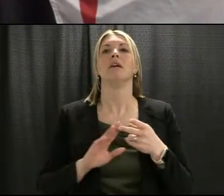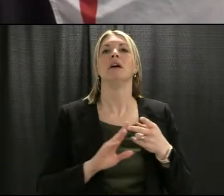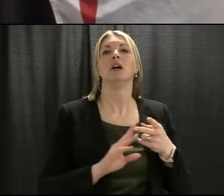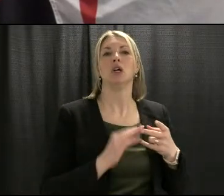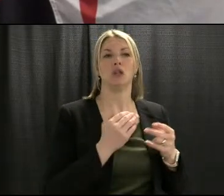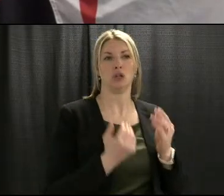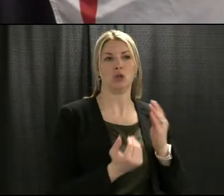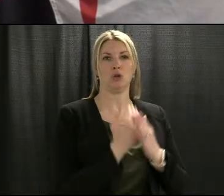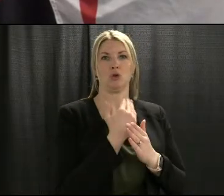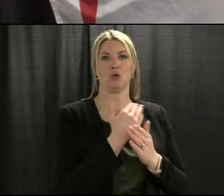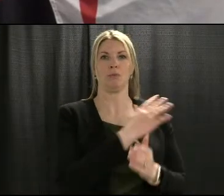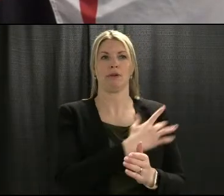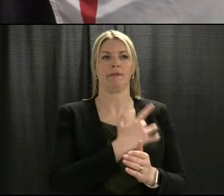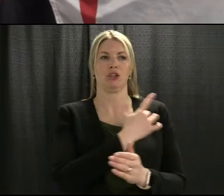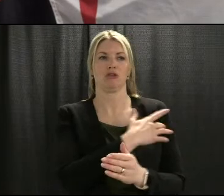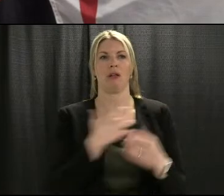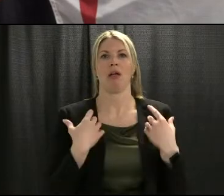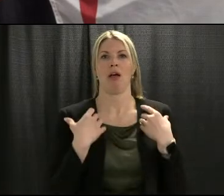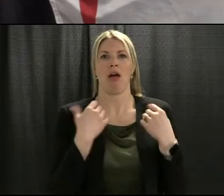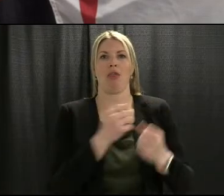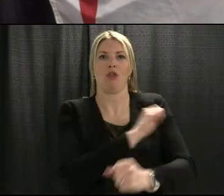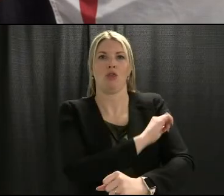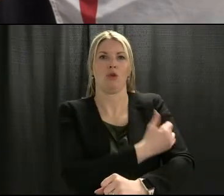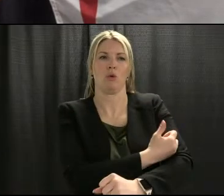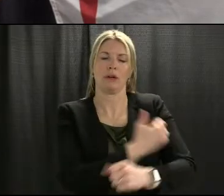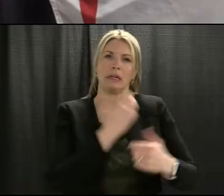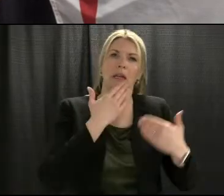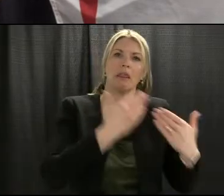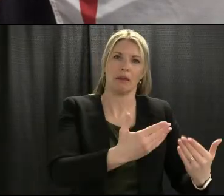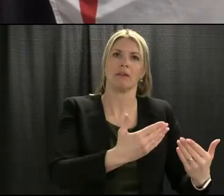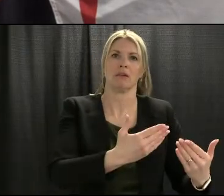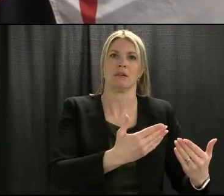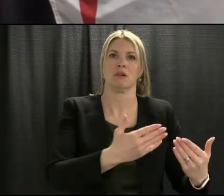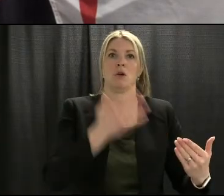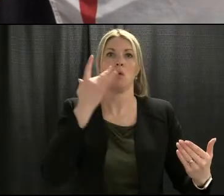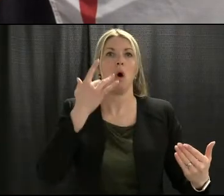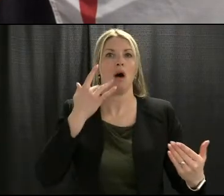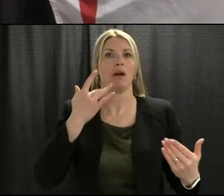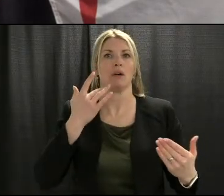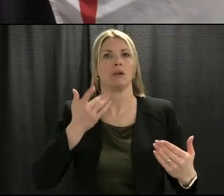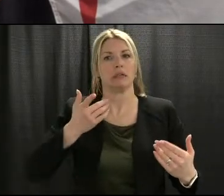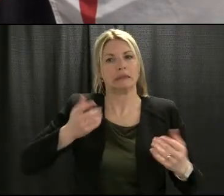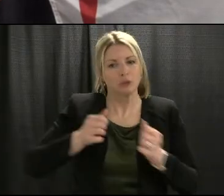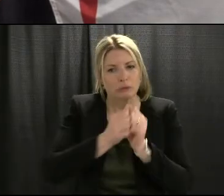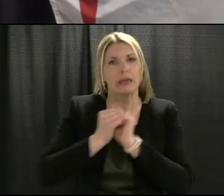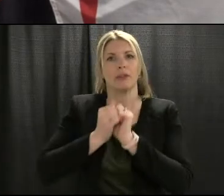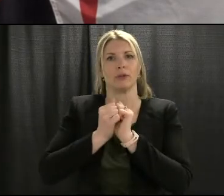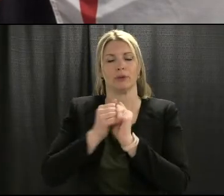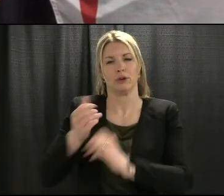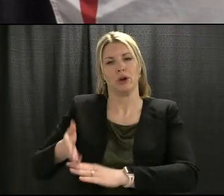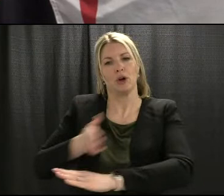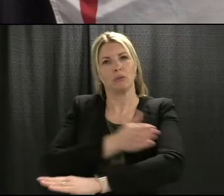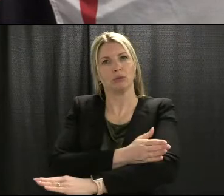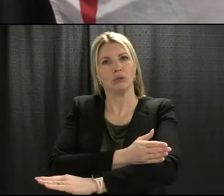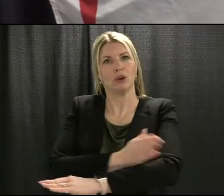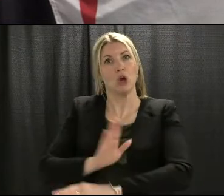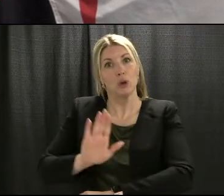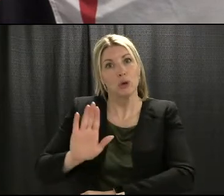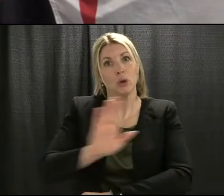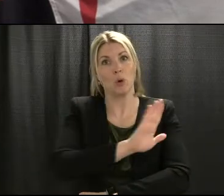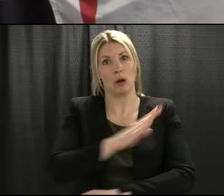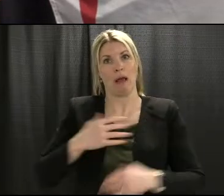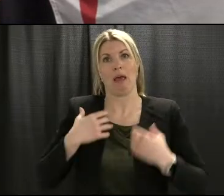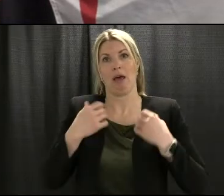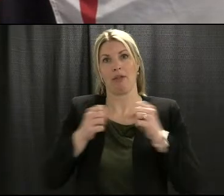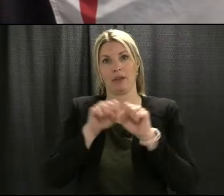Health Authority, for their recent efforts to improve your system. Your dedication is second to none, and on behalf of